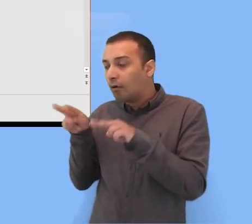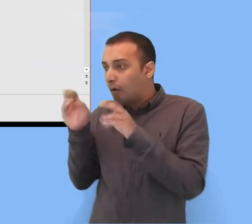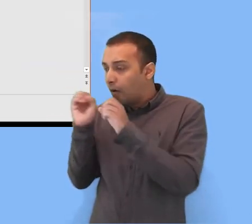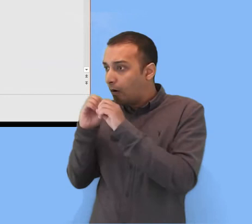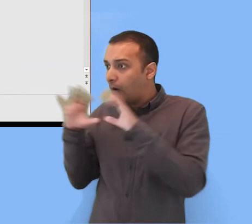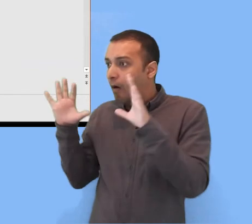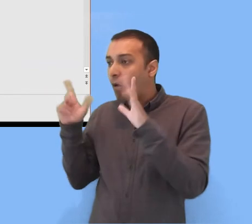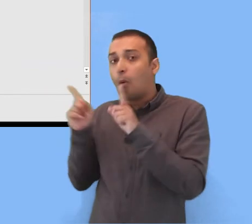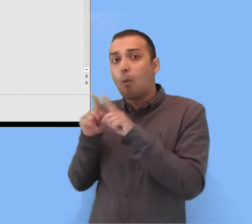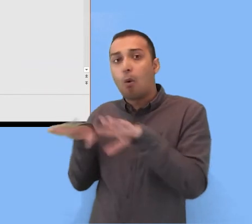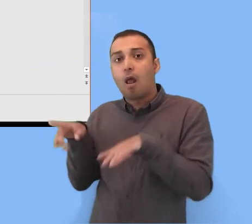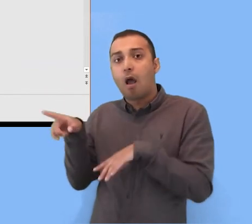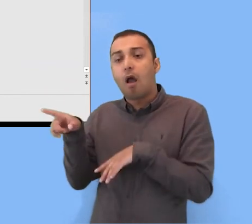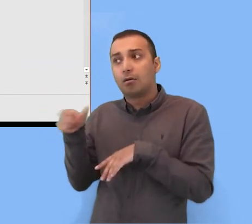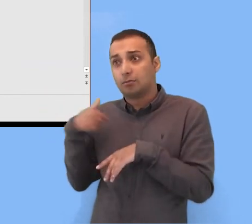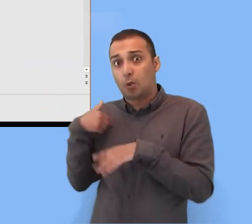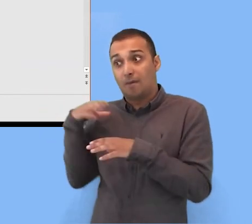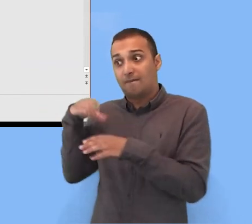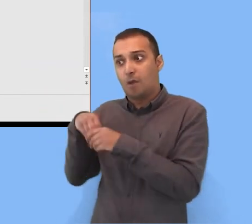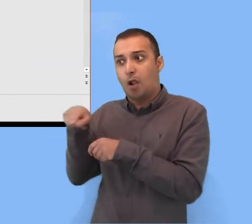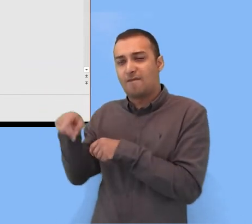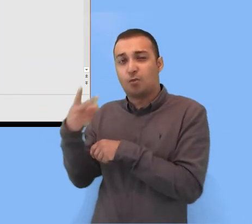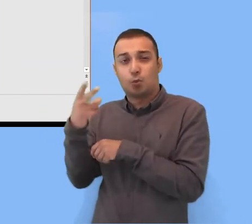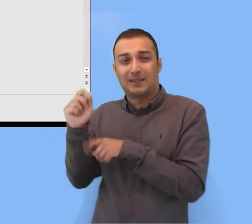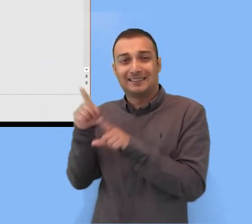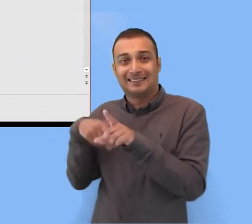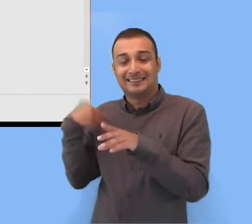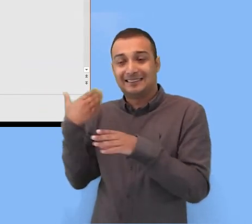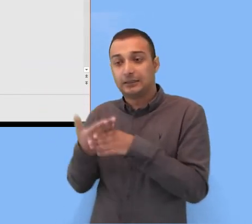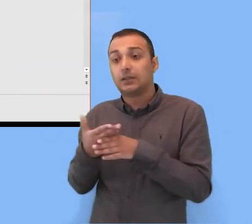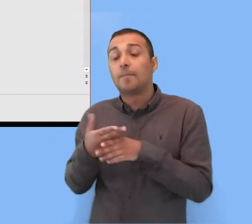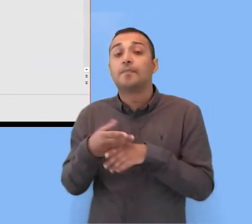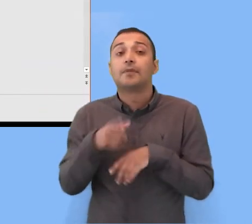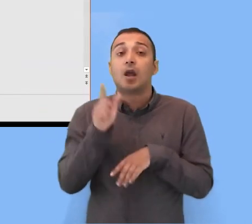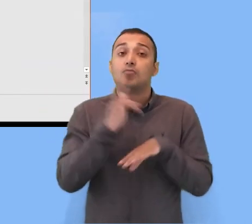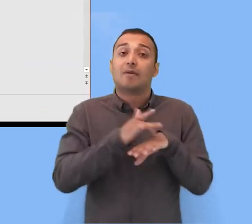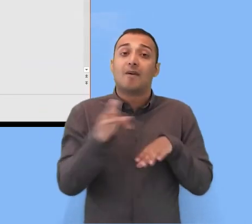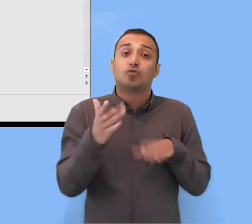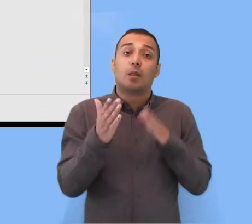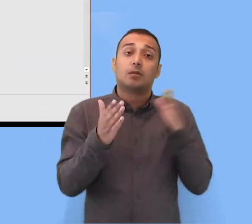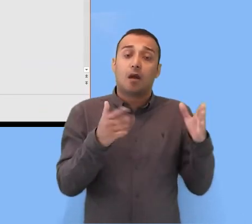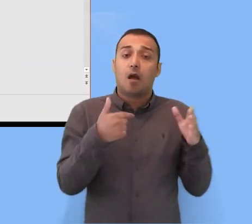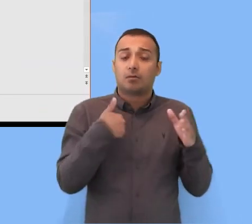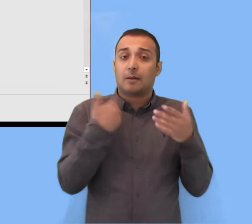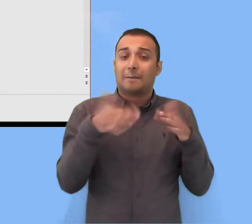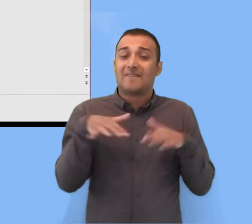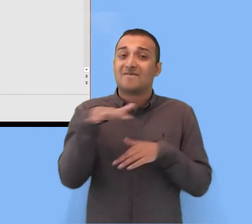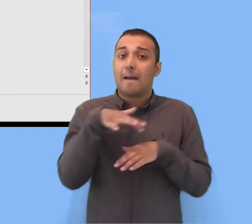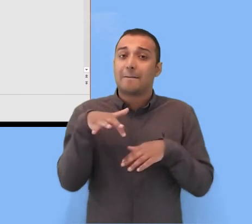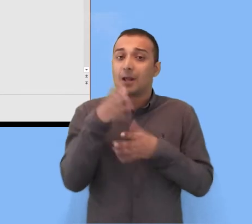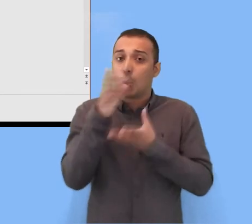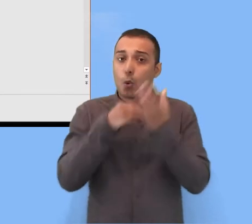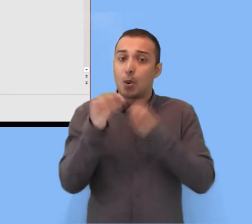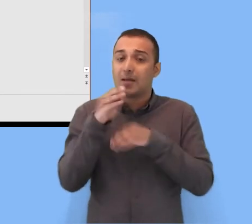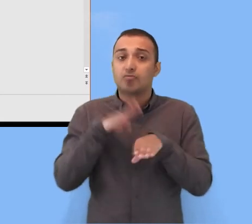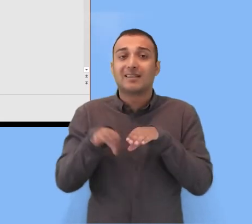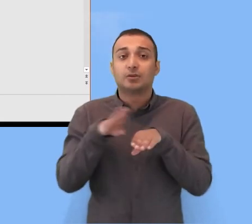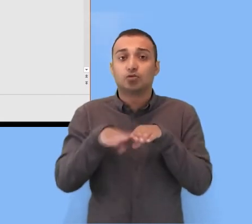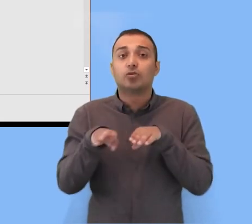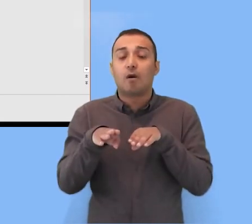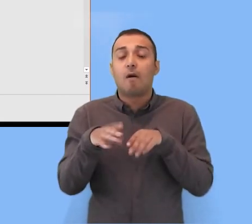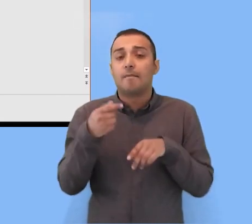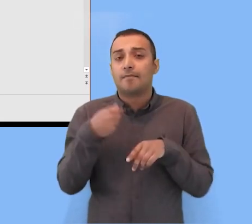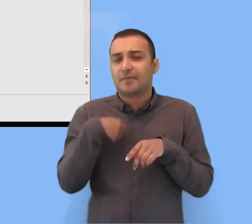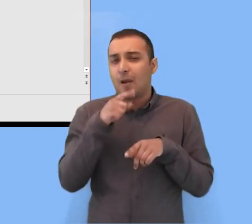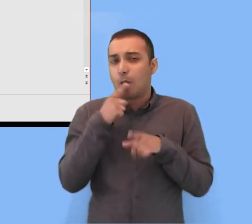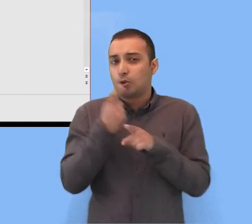side, as Tom mentioned, I've been a family learning practitioner. And I'll just say a word more about that, because it was such